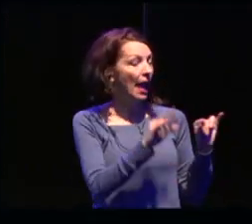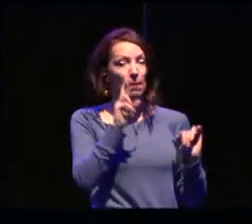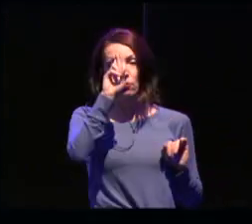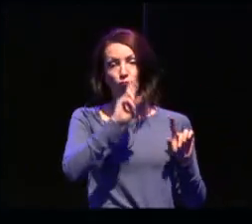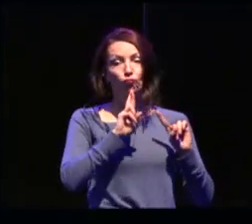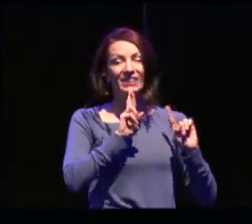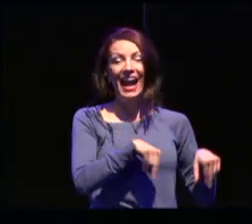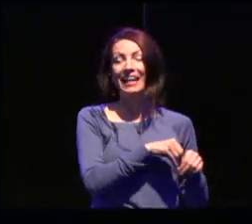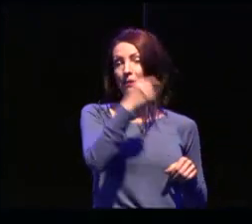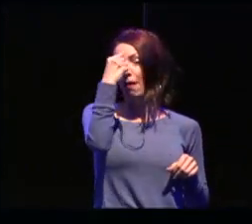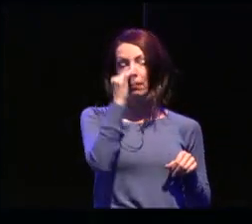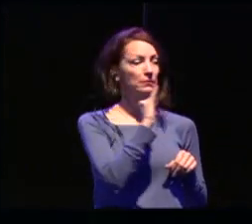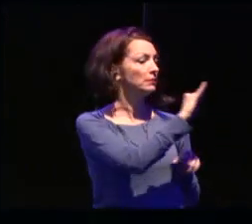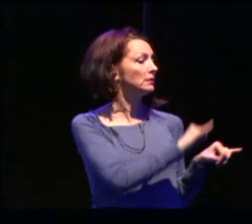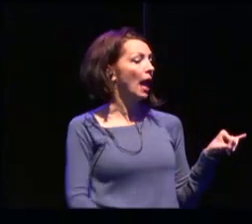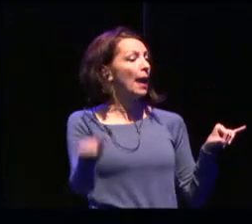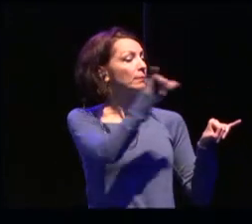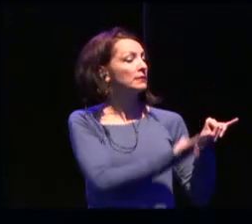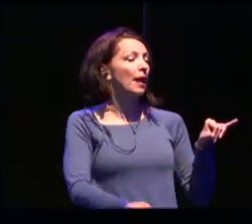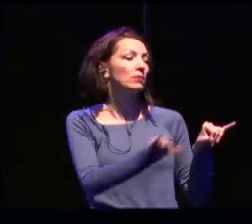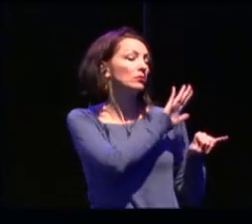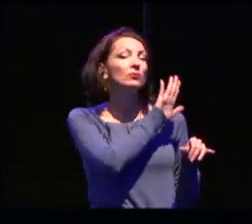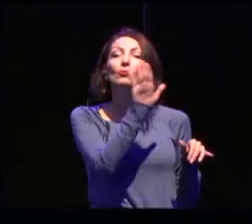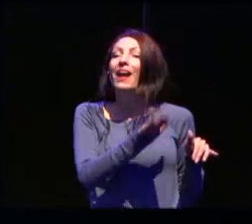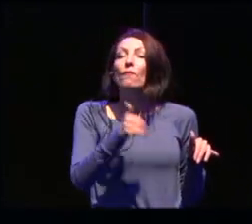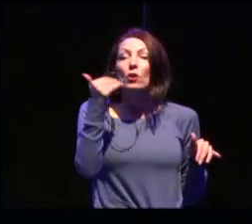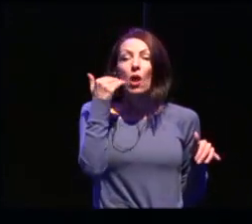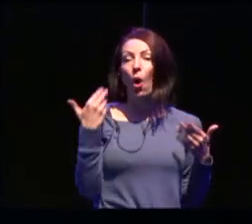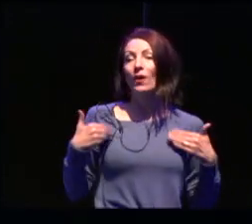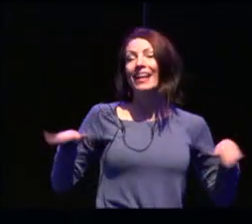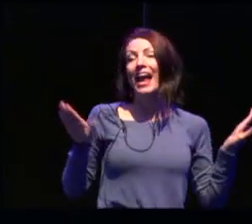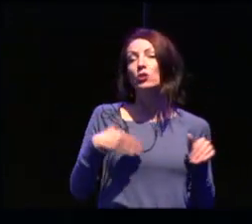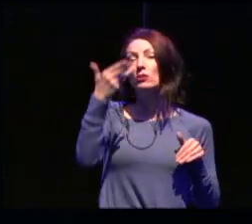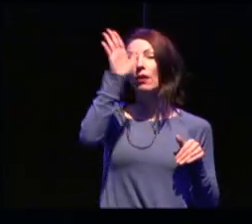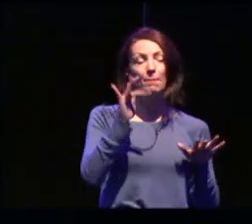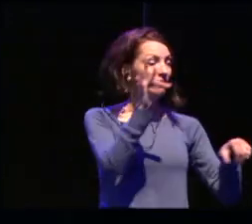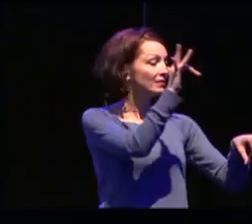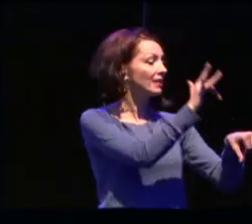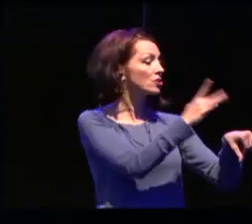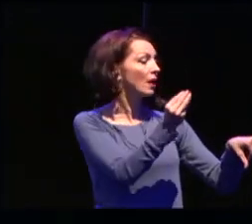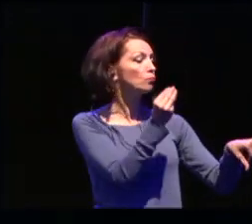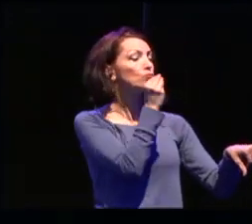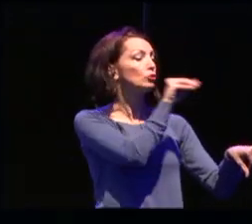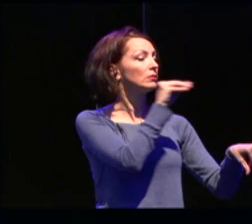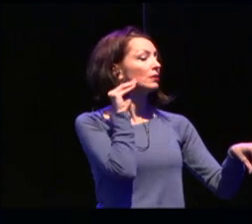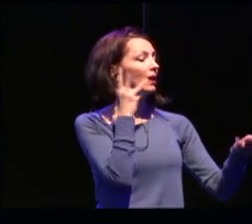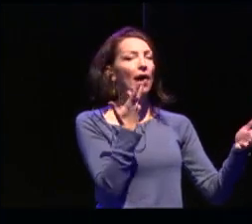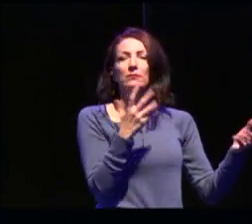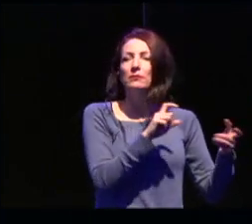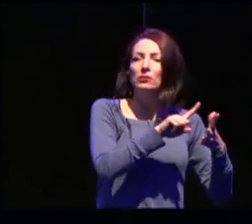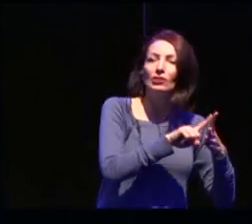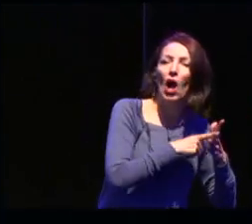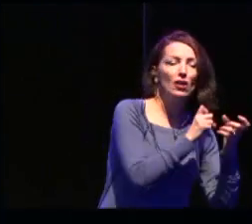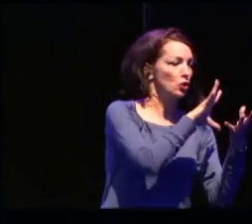your mind because you never know. An angel of God may have kissed them in the night and they may have begun a transformation